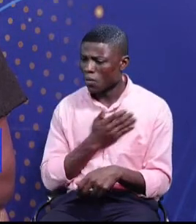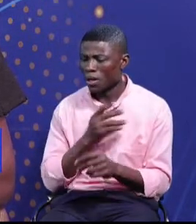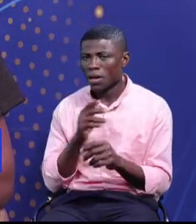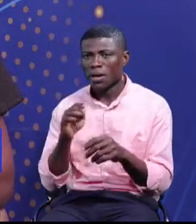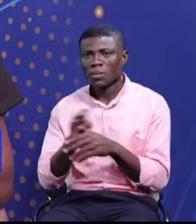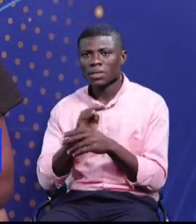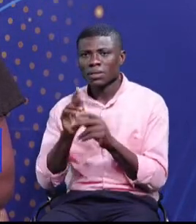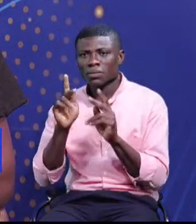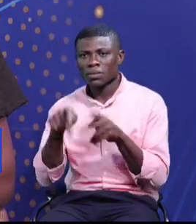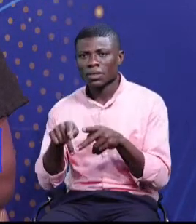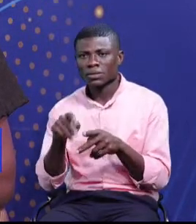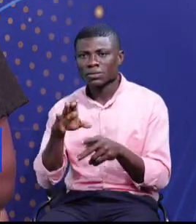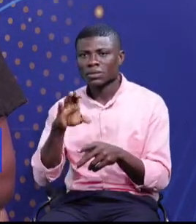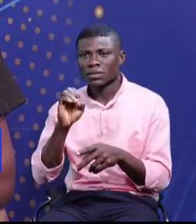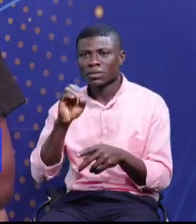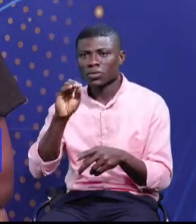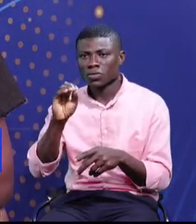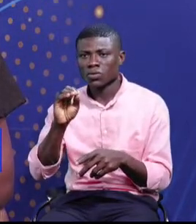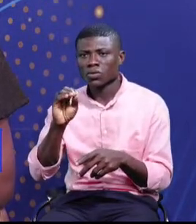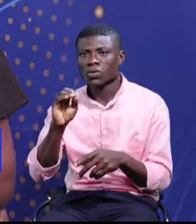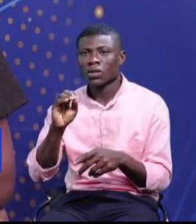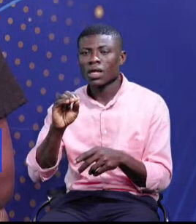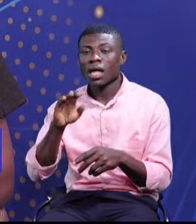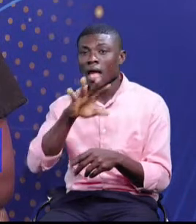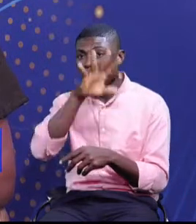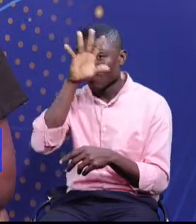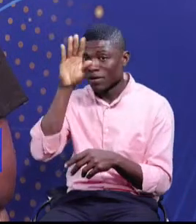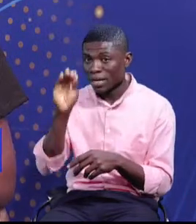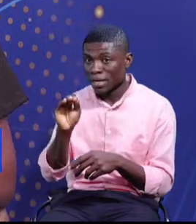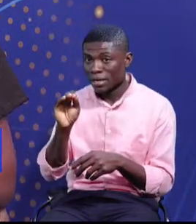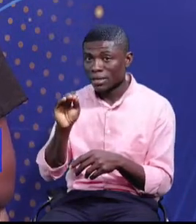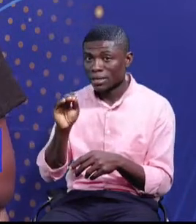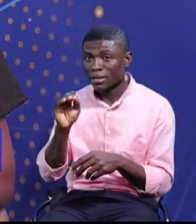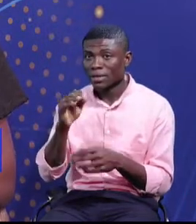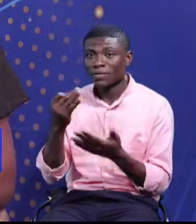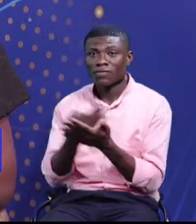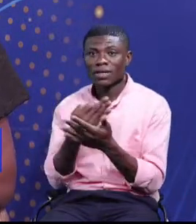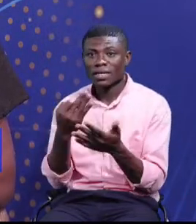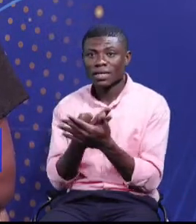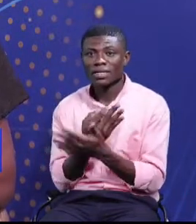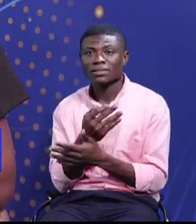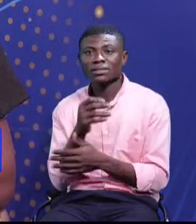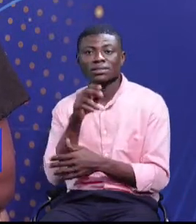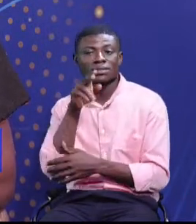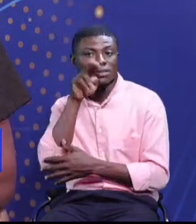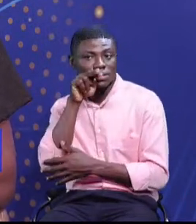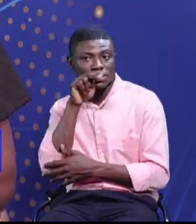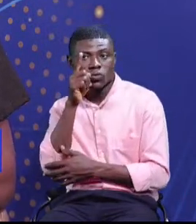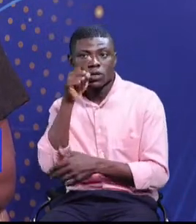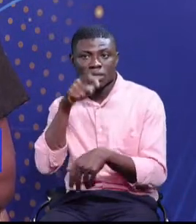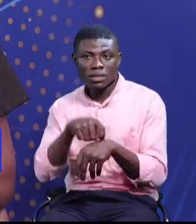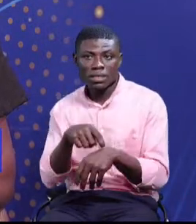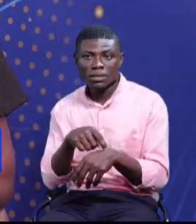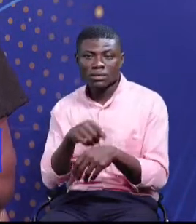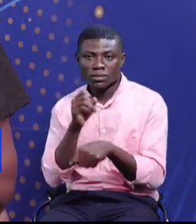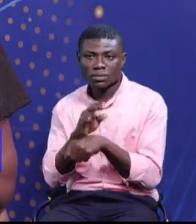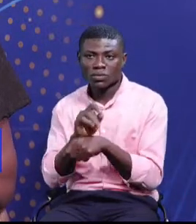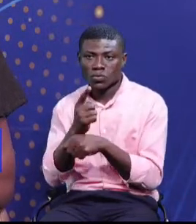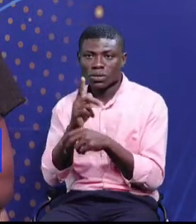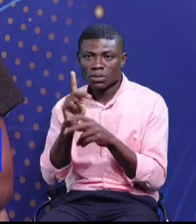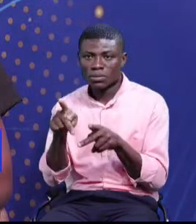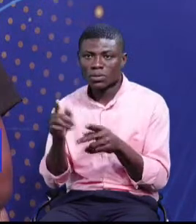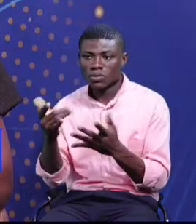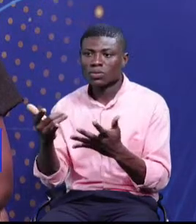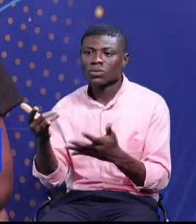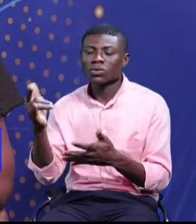the CEO of the African Finance Corporation in Nigeria, he said that one time he advised his clients, because one of his clients wanted